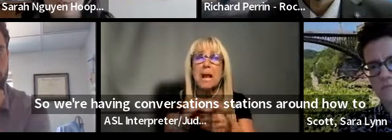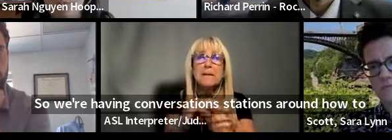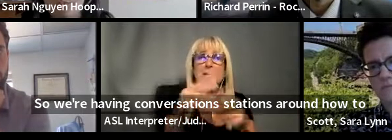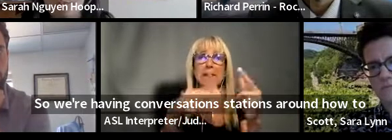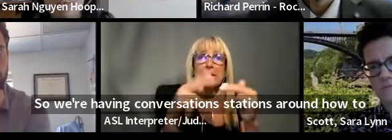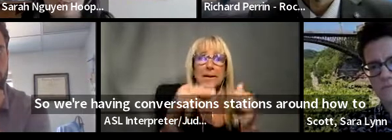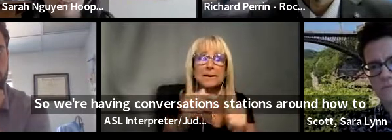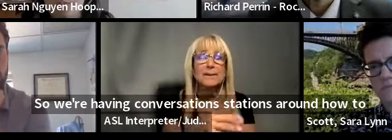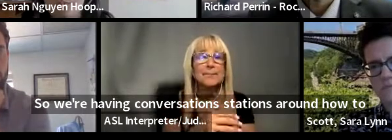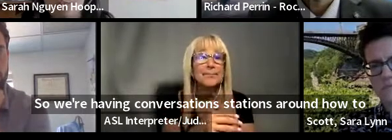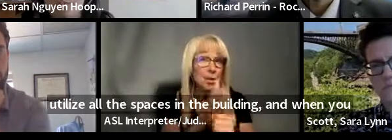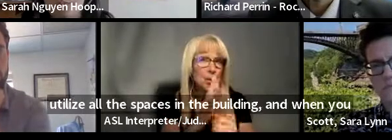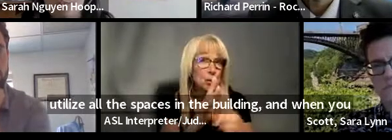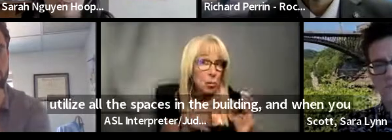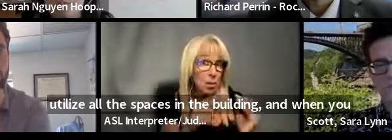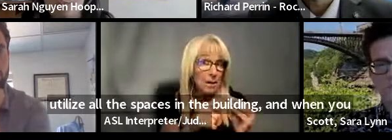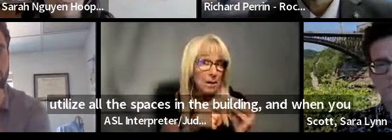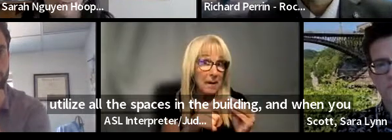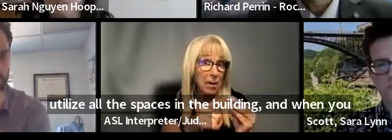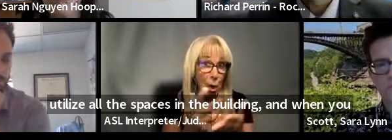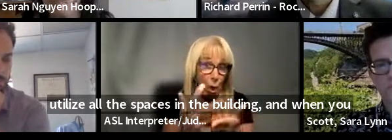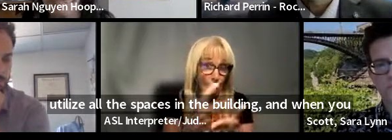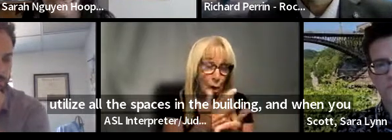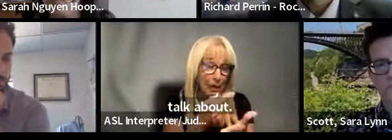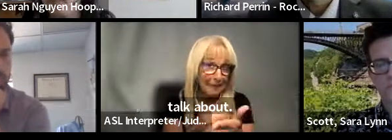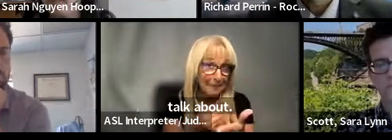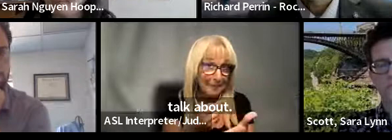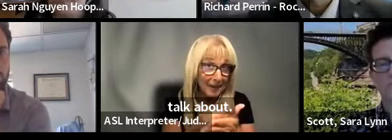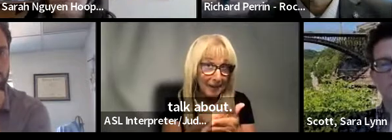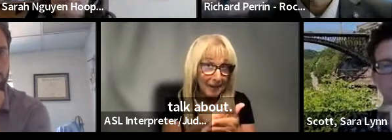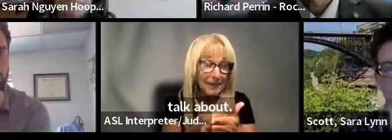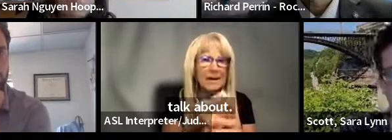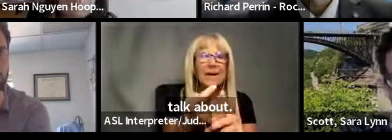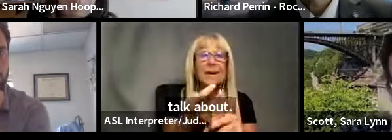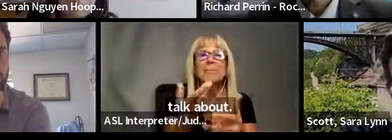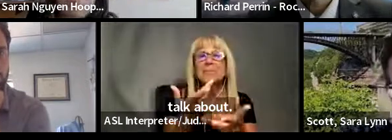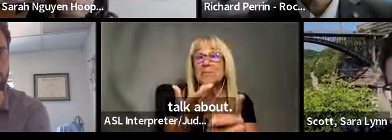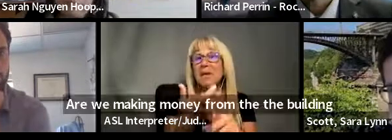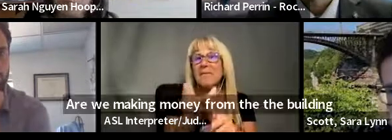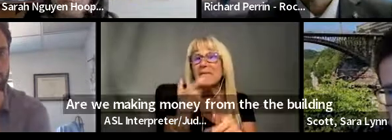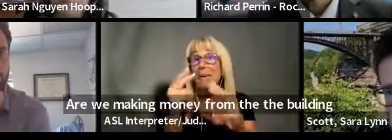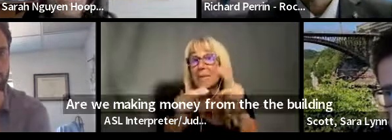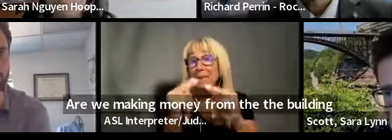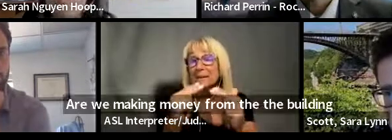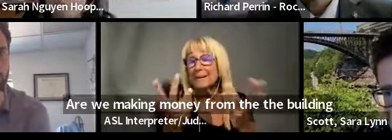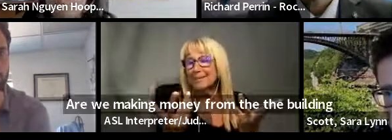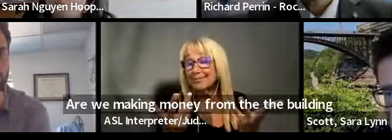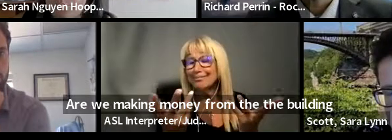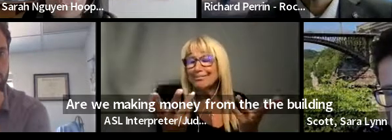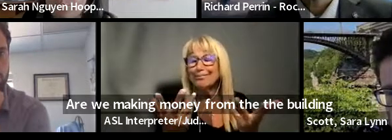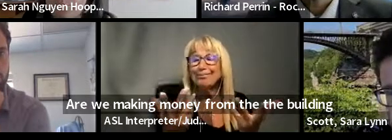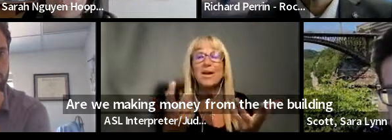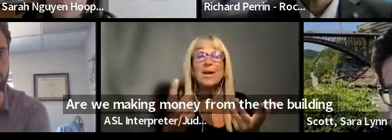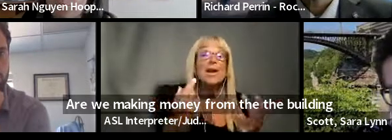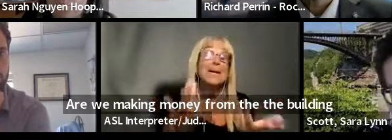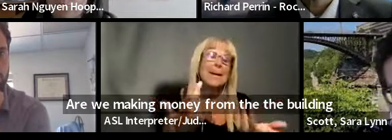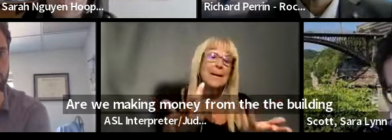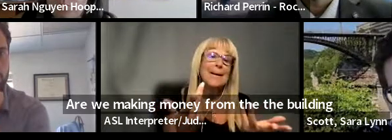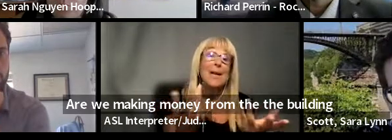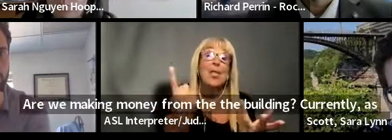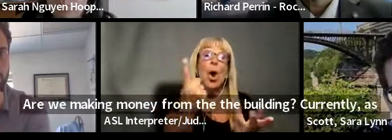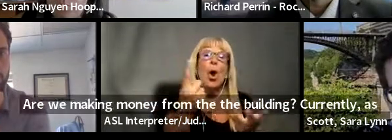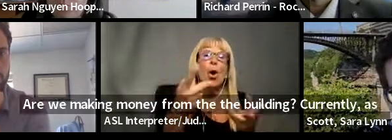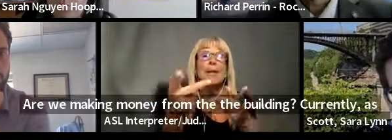And when you talk about, are we making money from the building currently, as I said, the only place that we